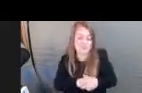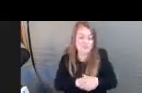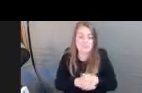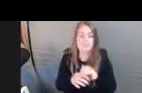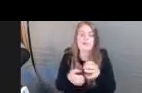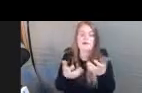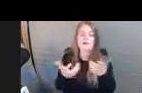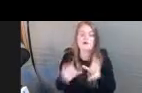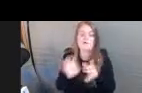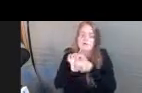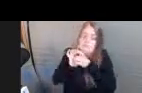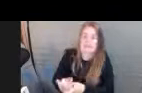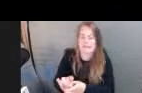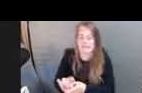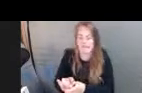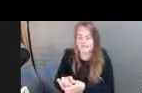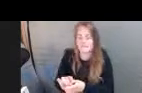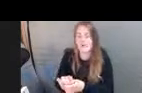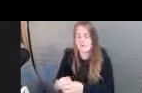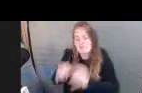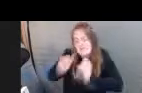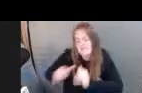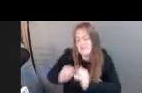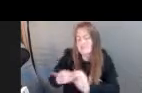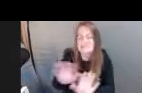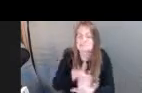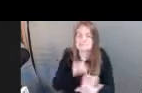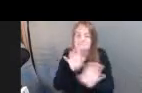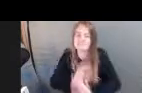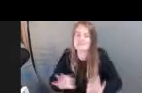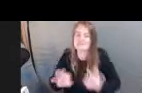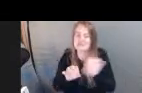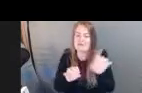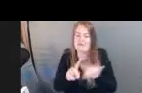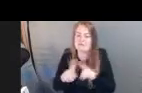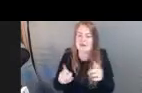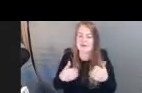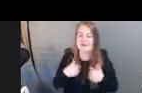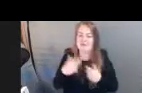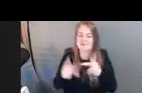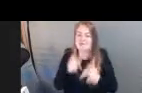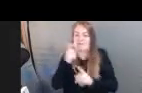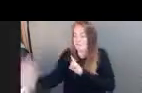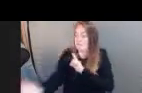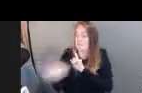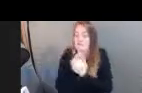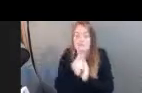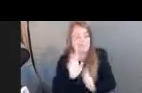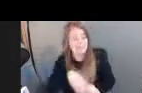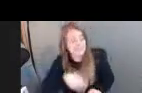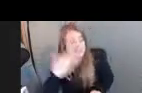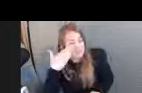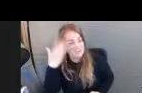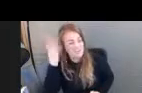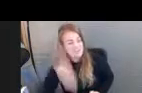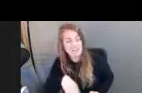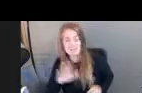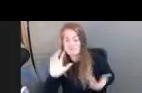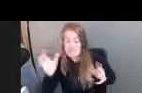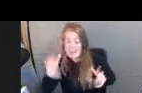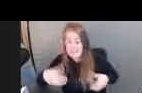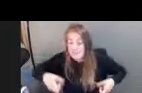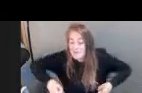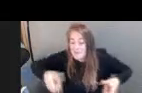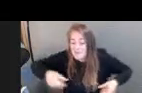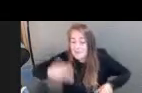to the person based on their disability. This is a crazy one, but I've had people come up to me and say, man, that's a crazy wheelchair you've got